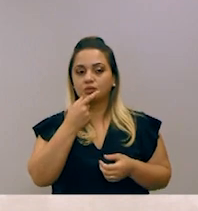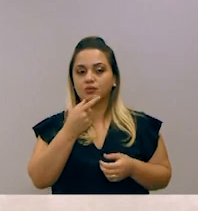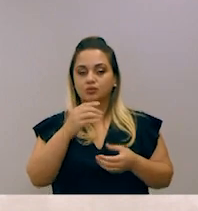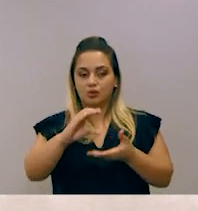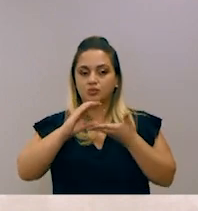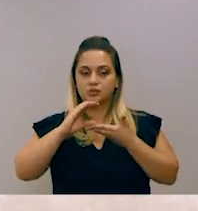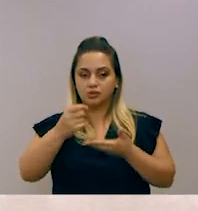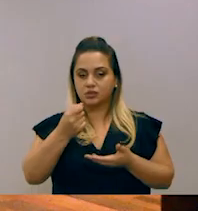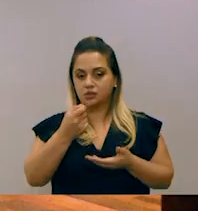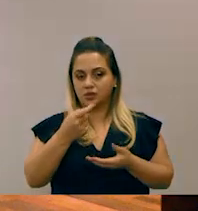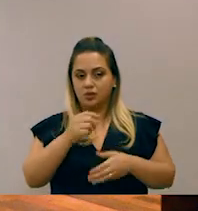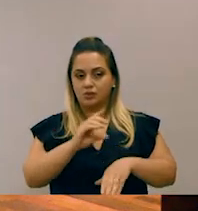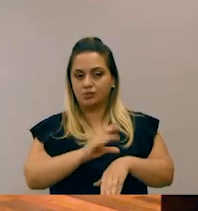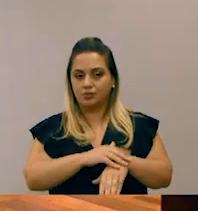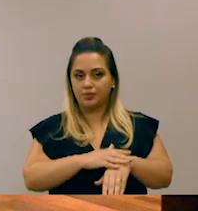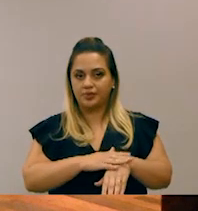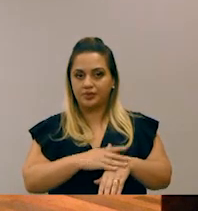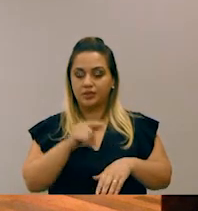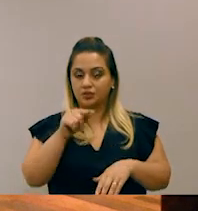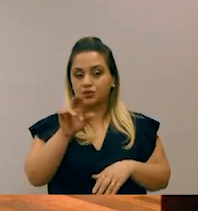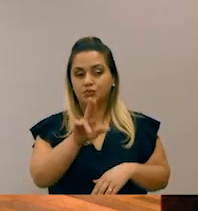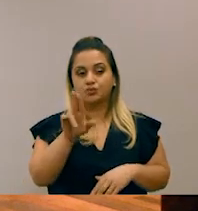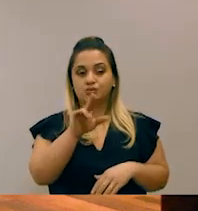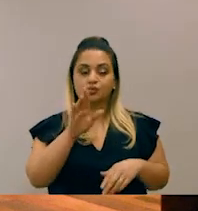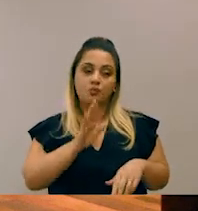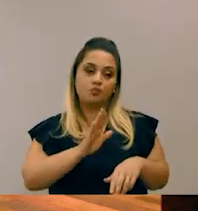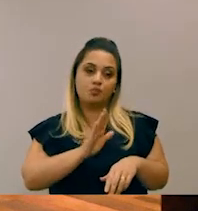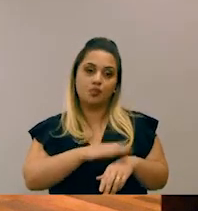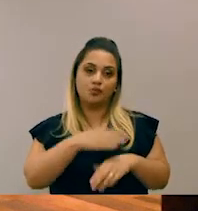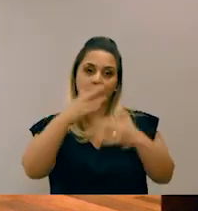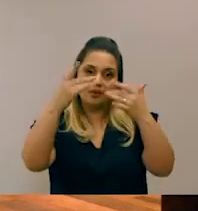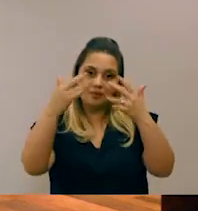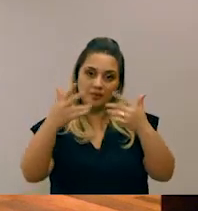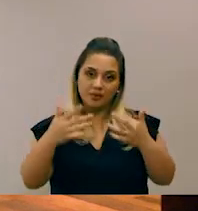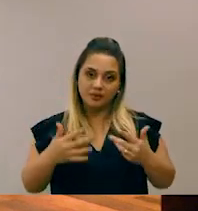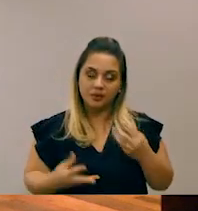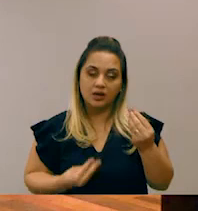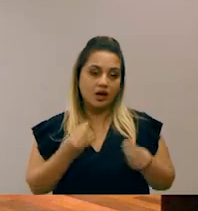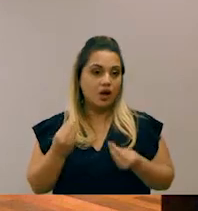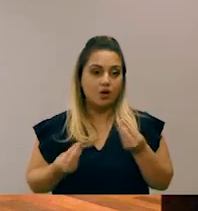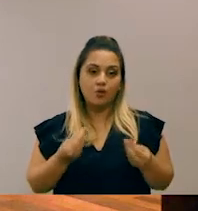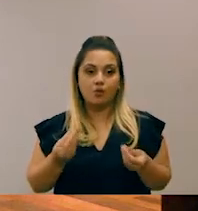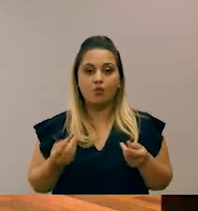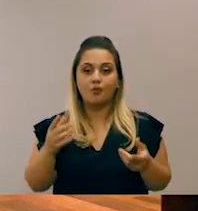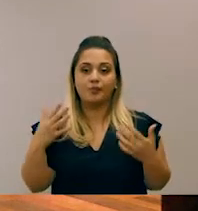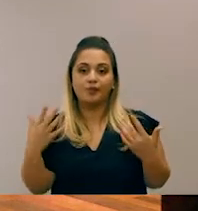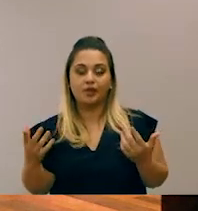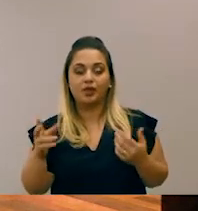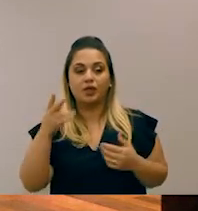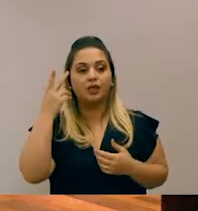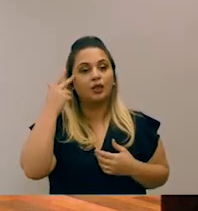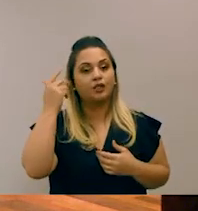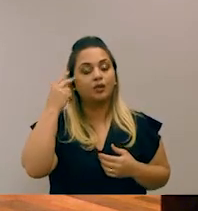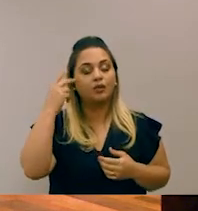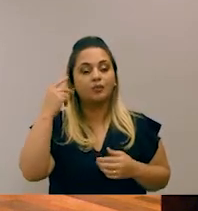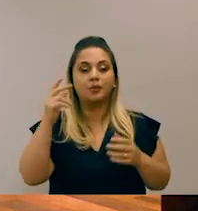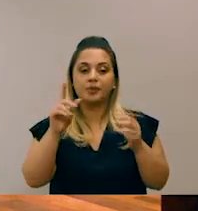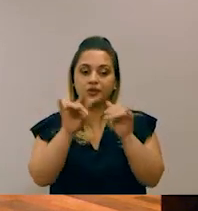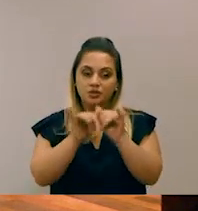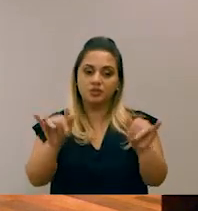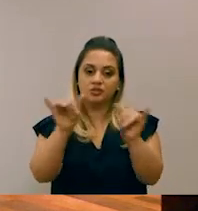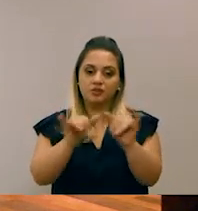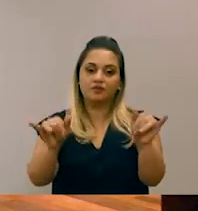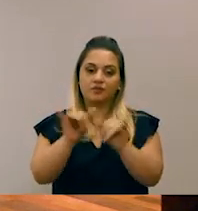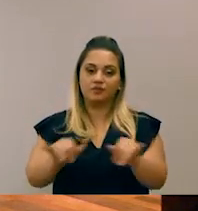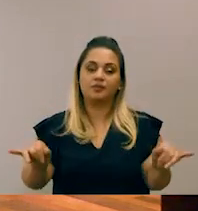illness aid benefit. We use this principle to explain to the client, to the defender's office, how the